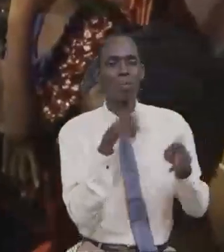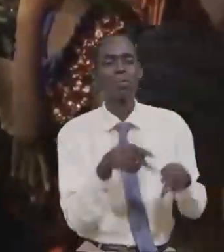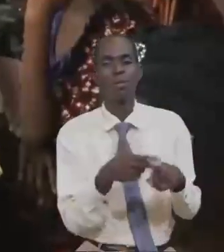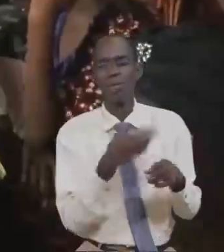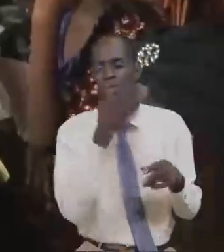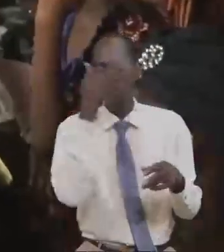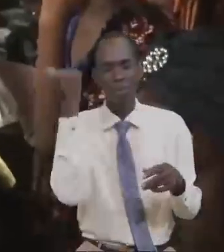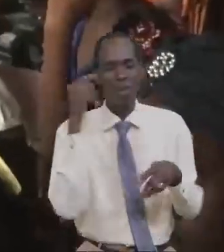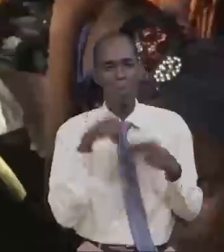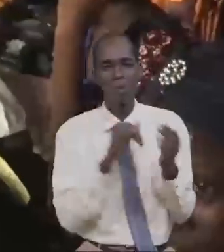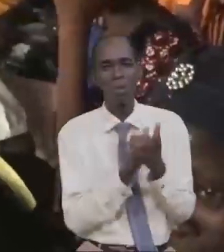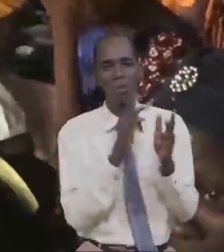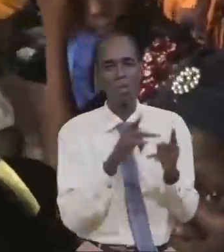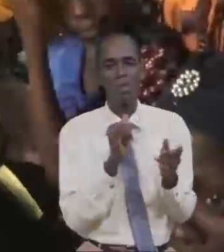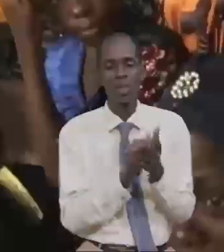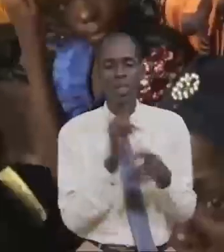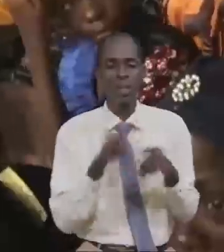You will rise.